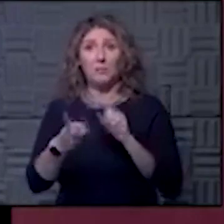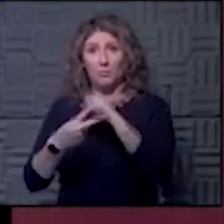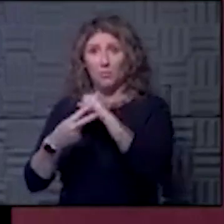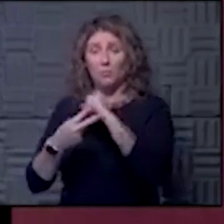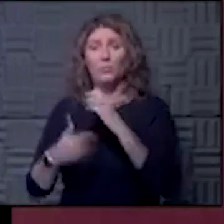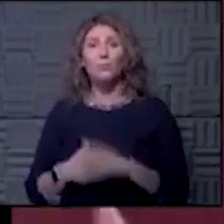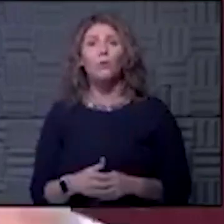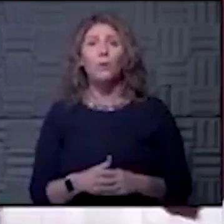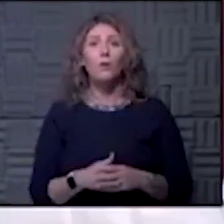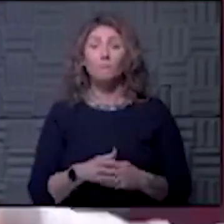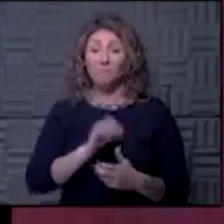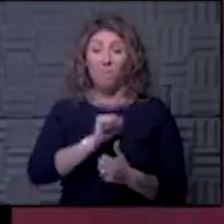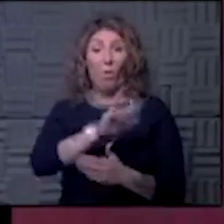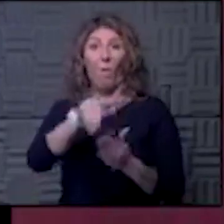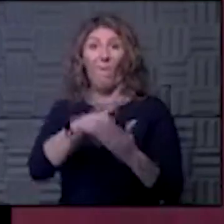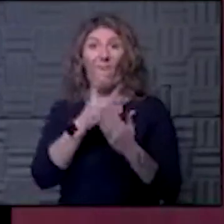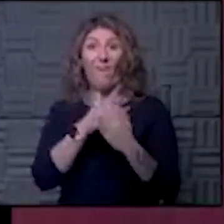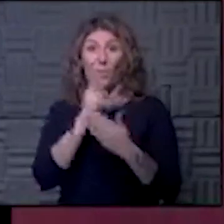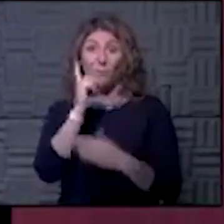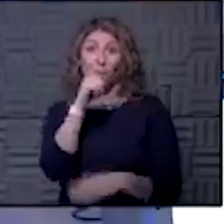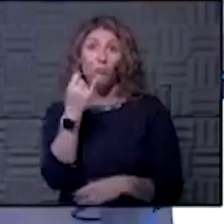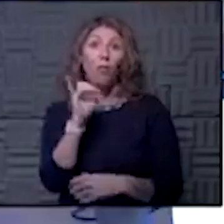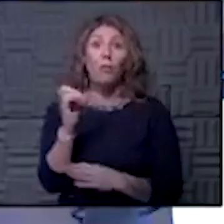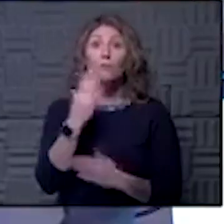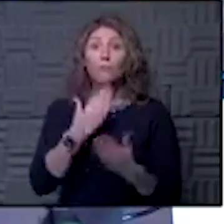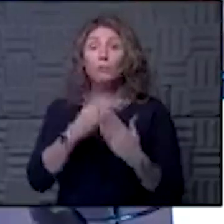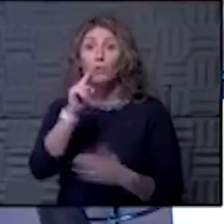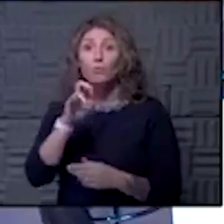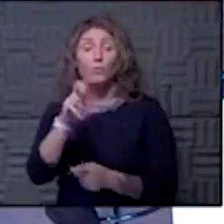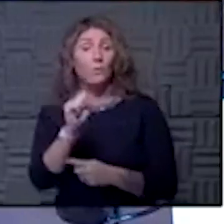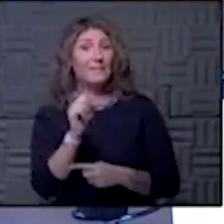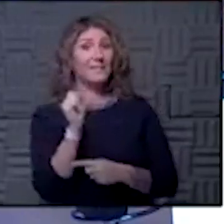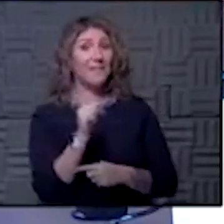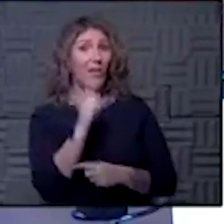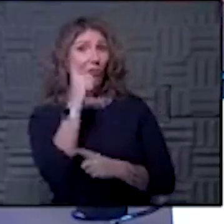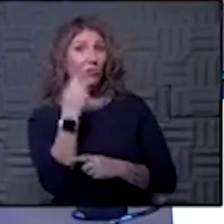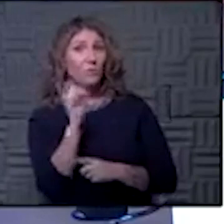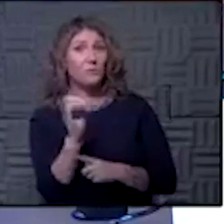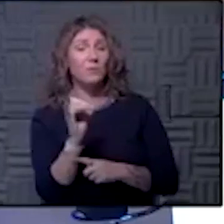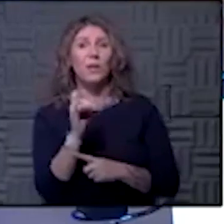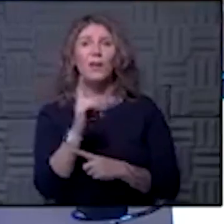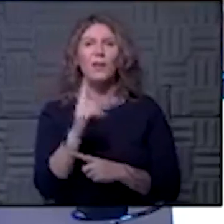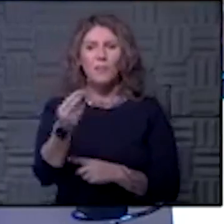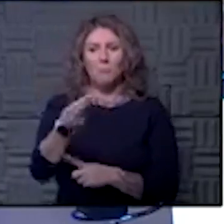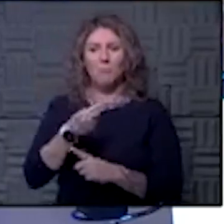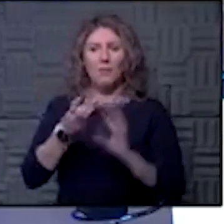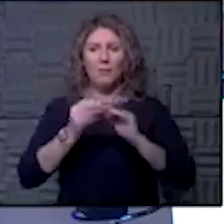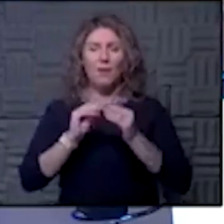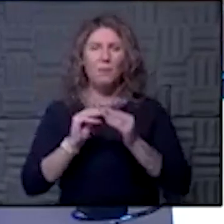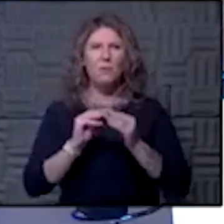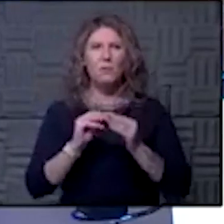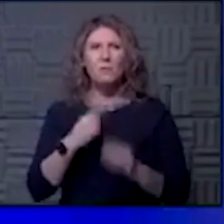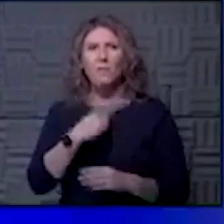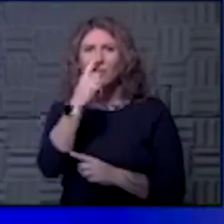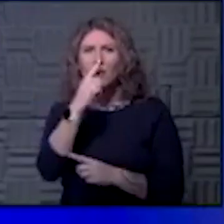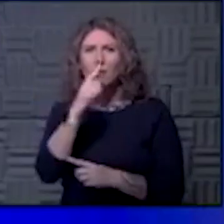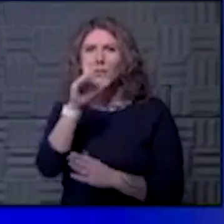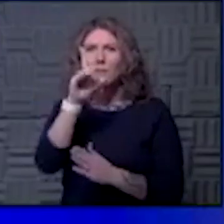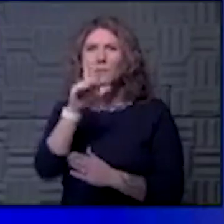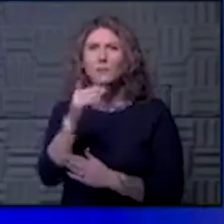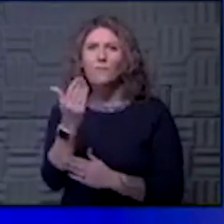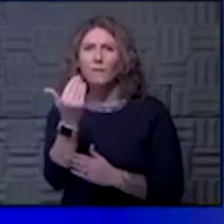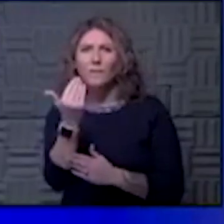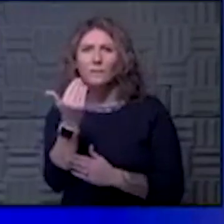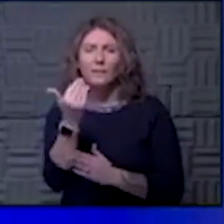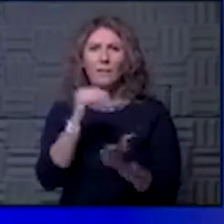that all of that looked like good news to me, Hawk. Yeah, it looks like it, and they've actually given us some numbers this time, and I think it was 15,000 people